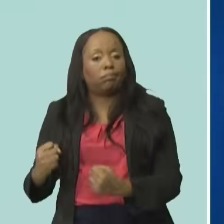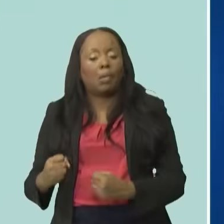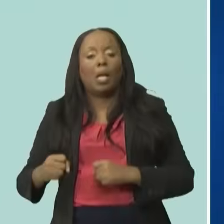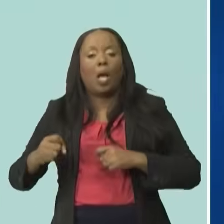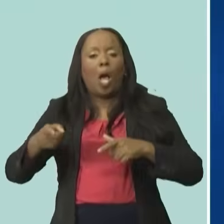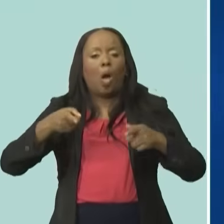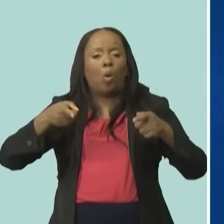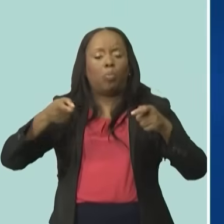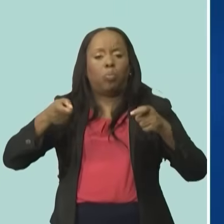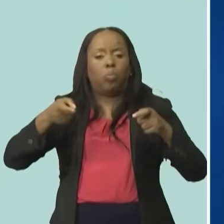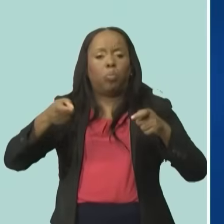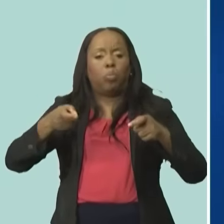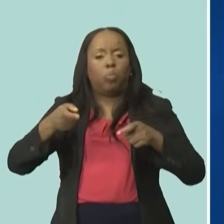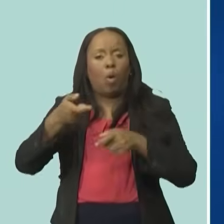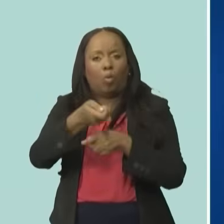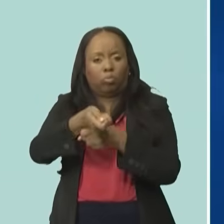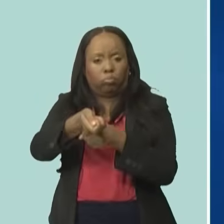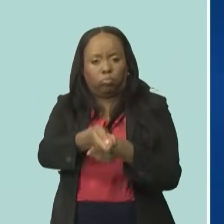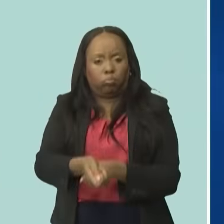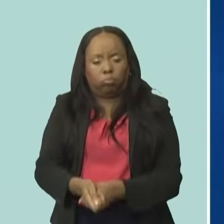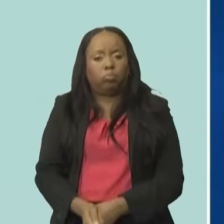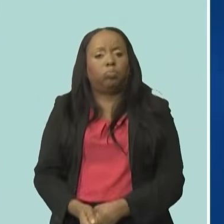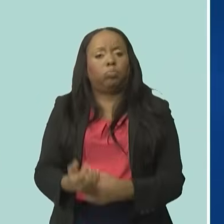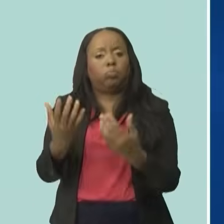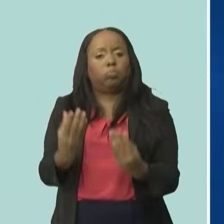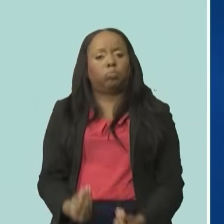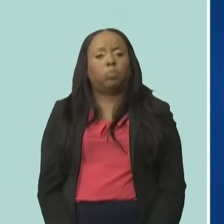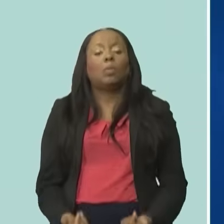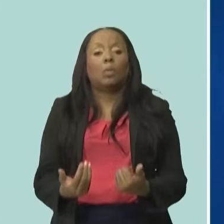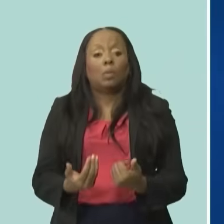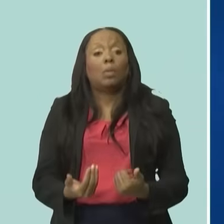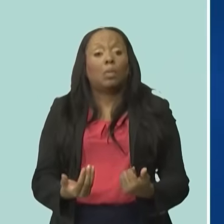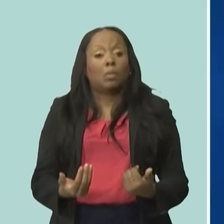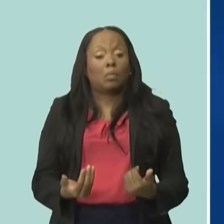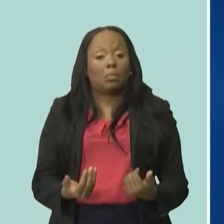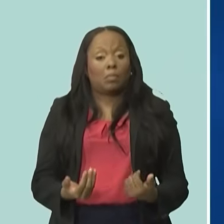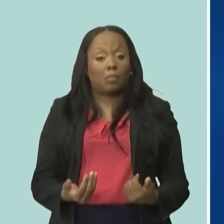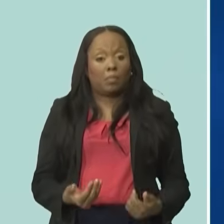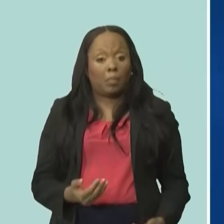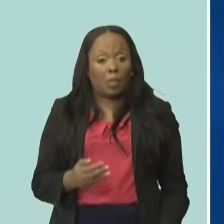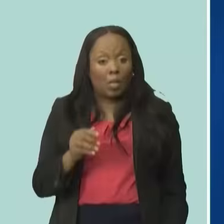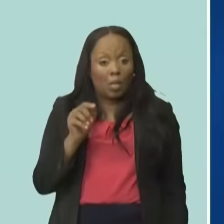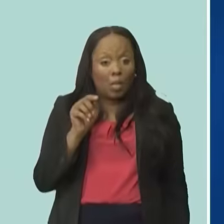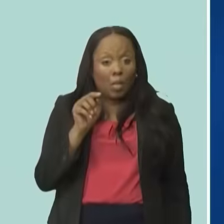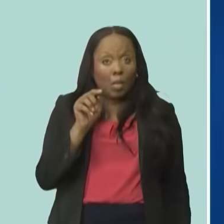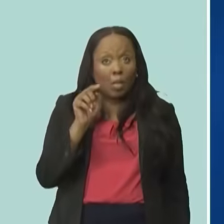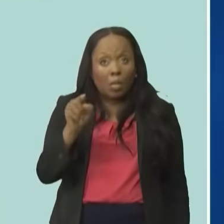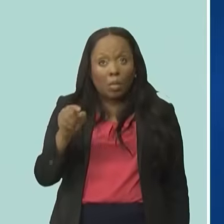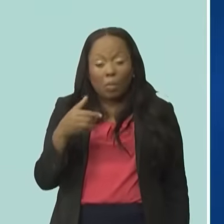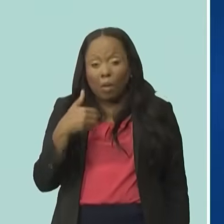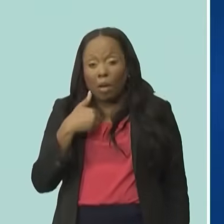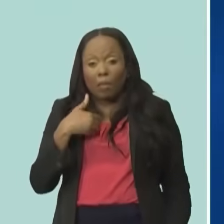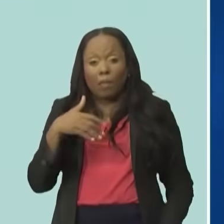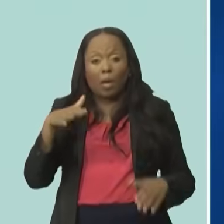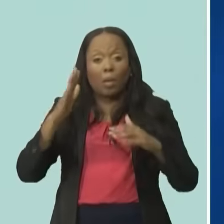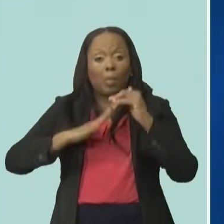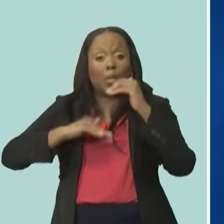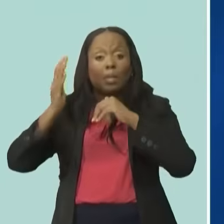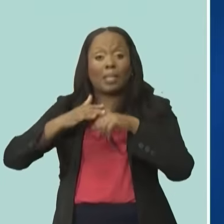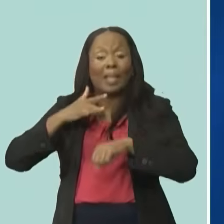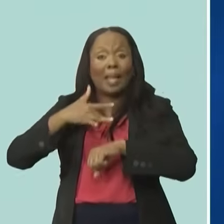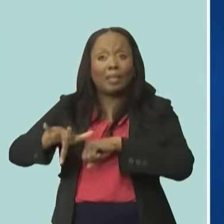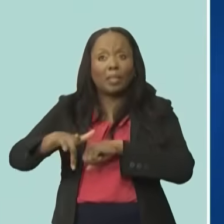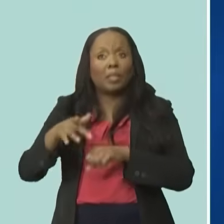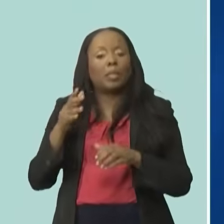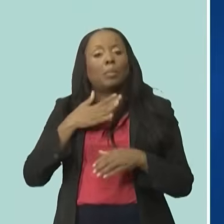fire defensively and quickly brought it under control. And he is appealing to property owners of abandoned buildings to secure their